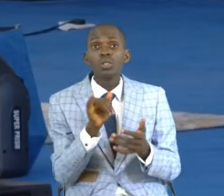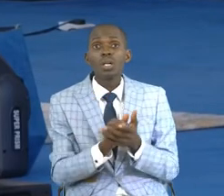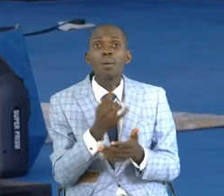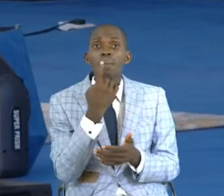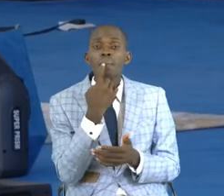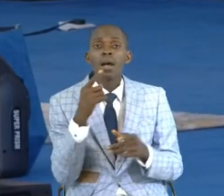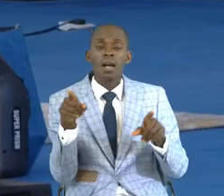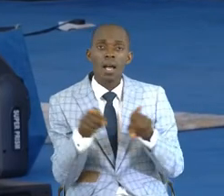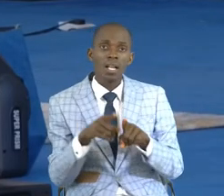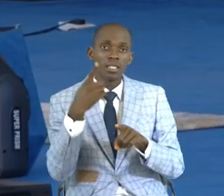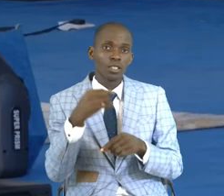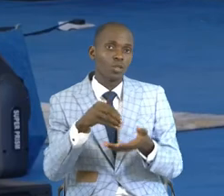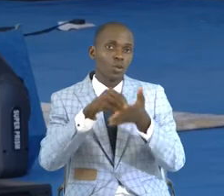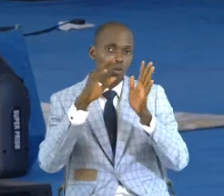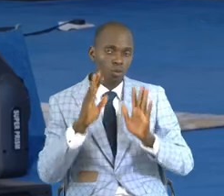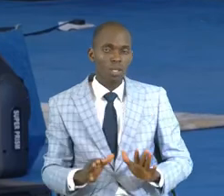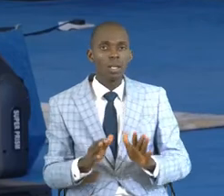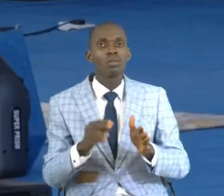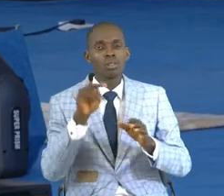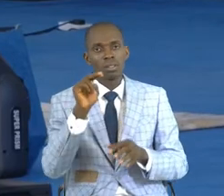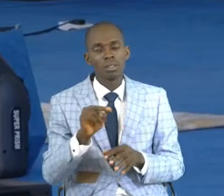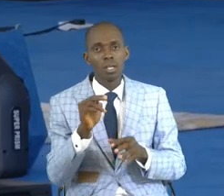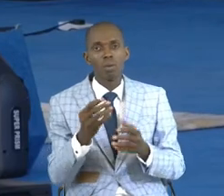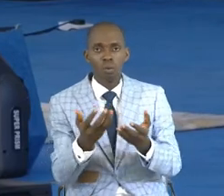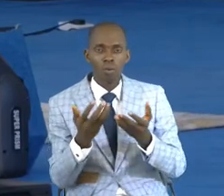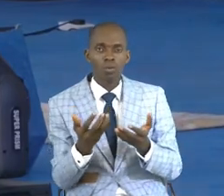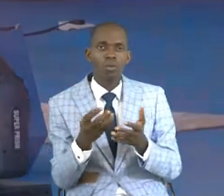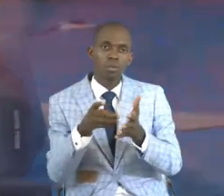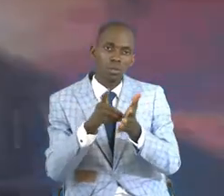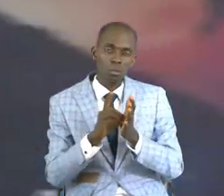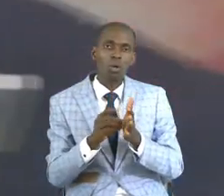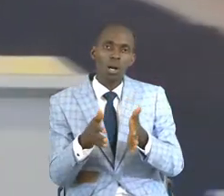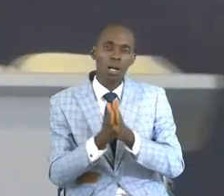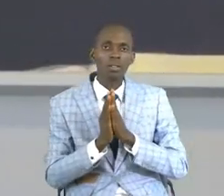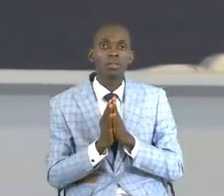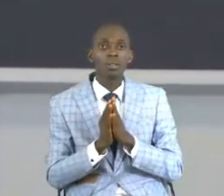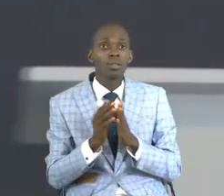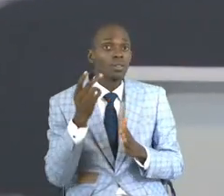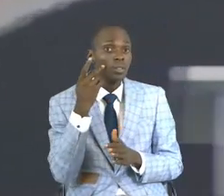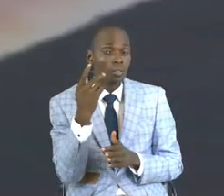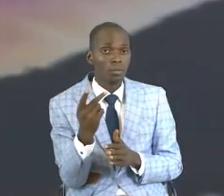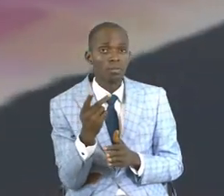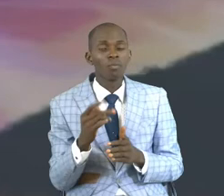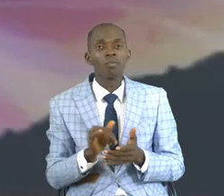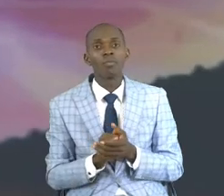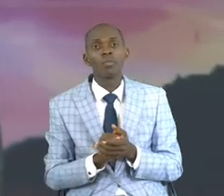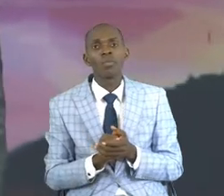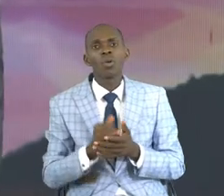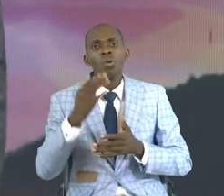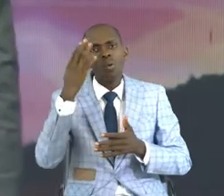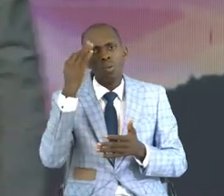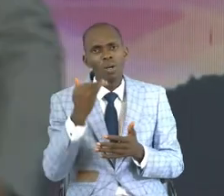owner demands. And then your feet, walking places. What does he want you to walk